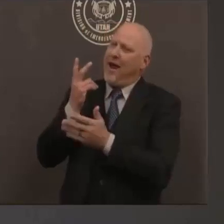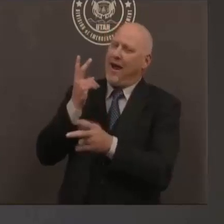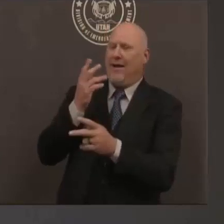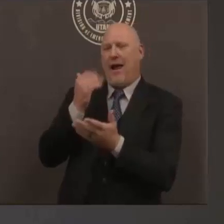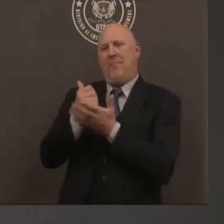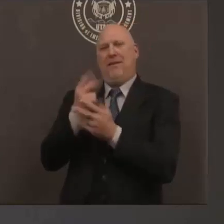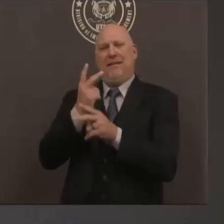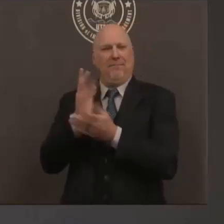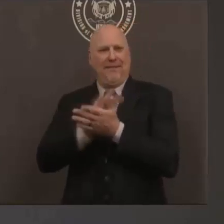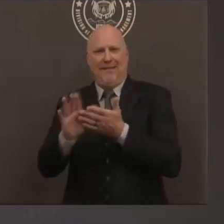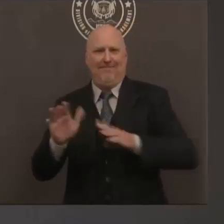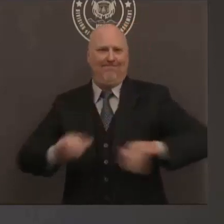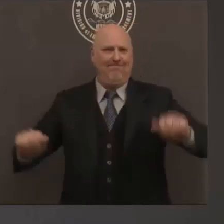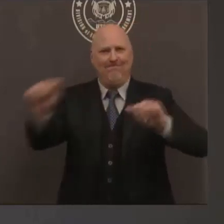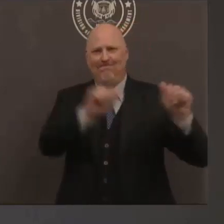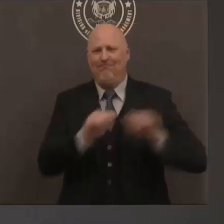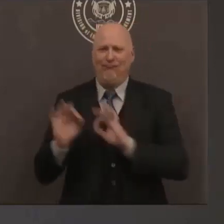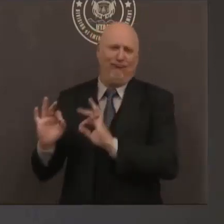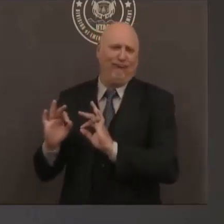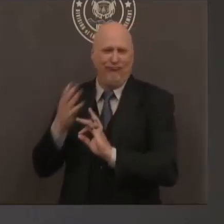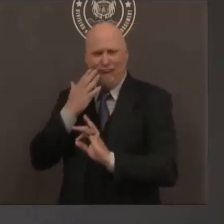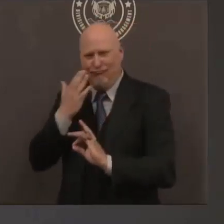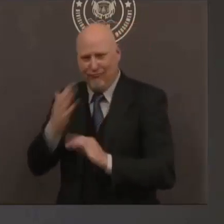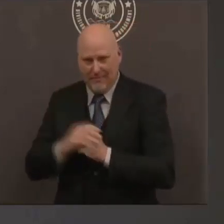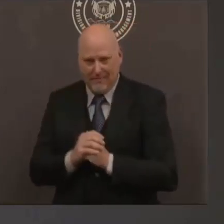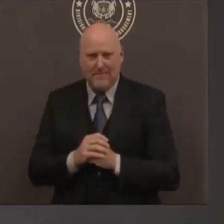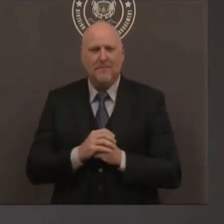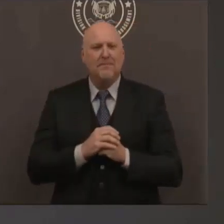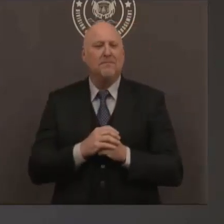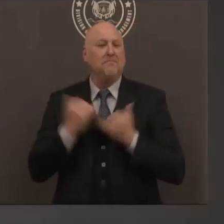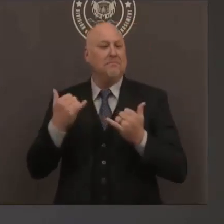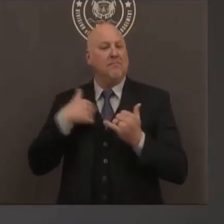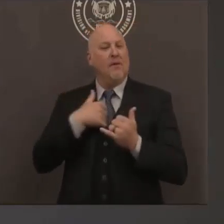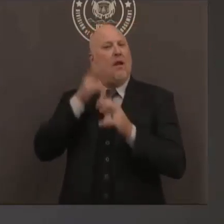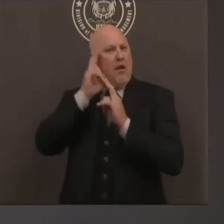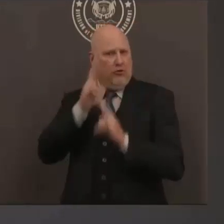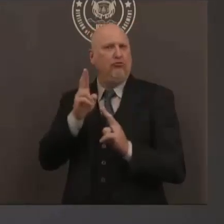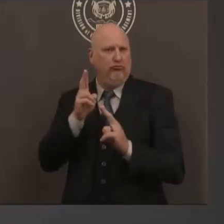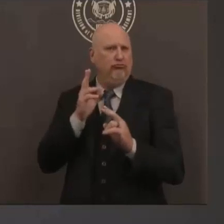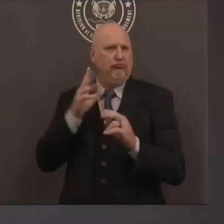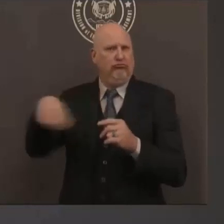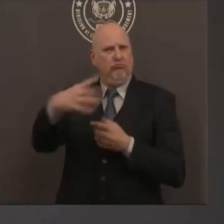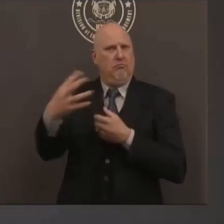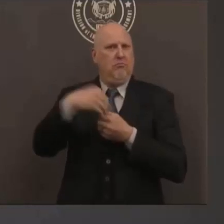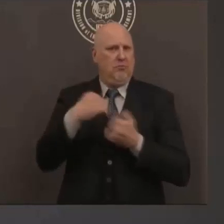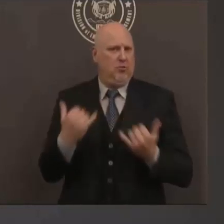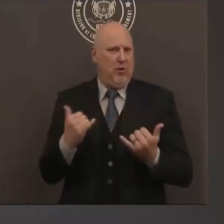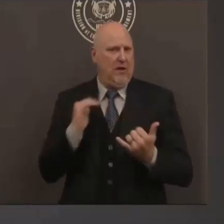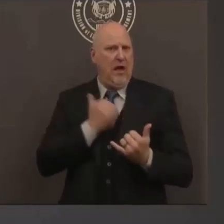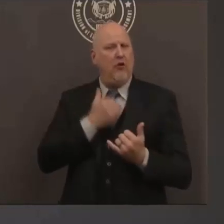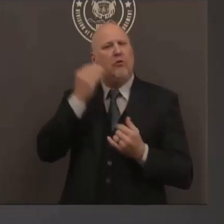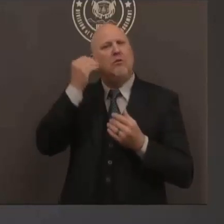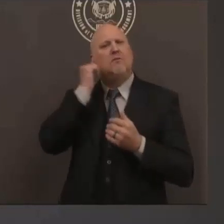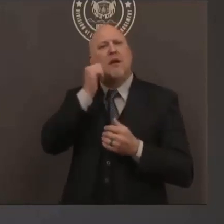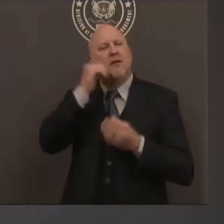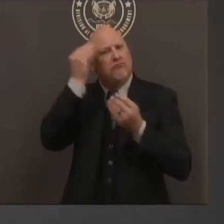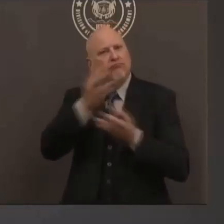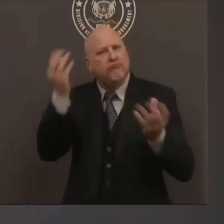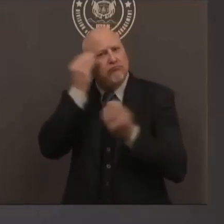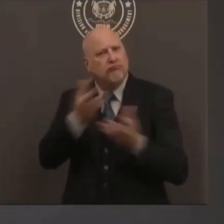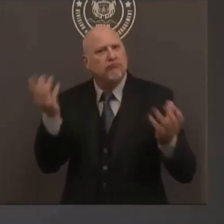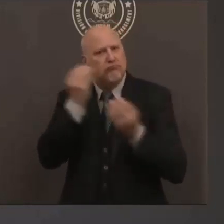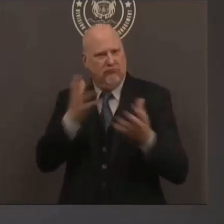Good afternoon. As always, we're honored to have you here as we give our briefing on where we're at with the